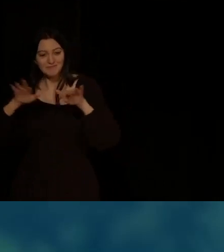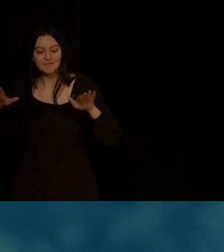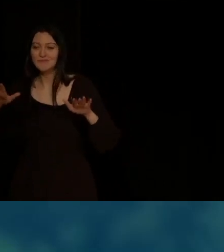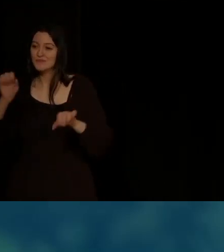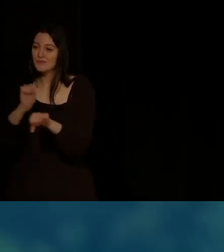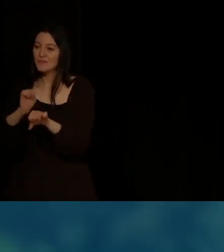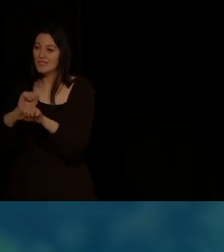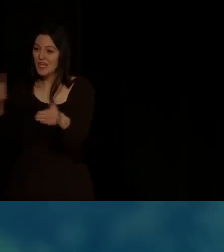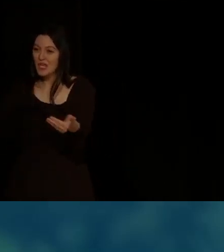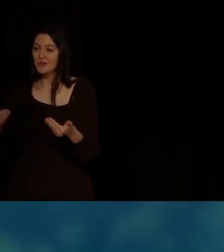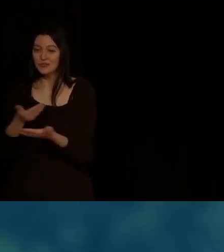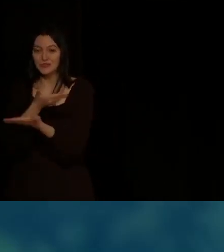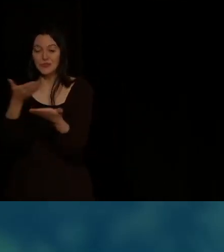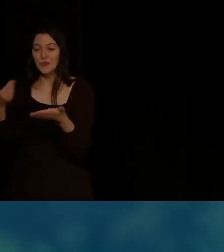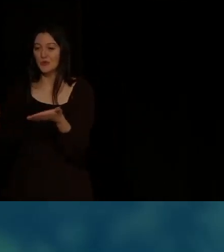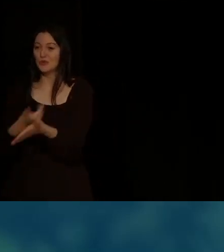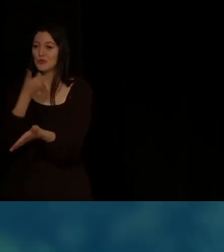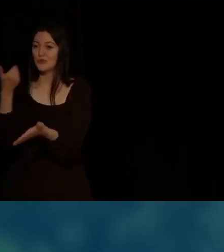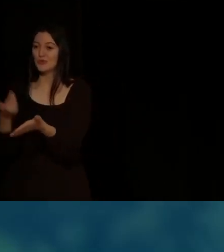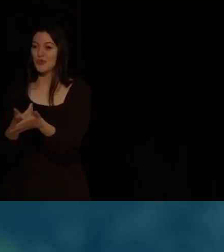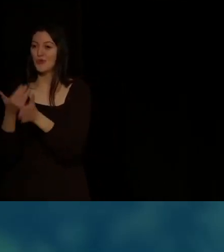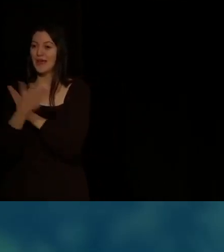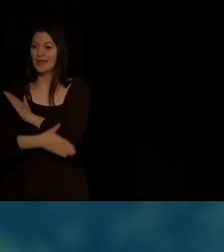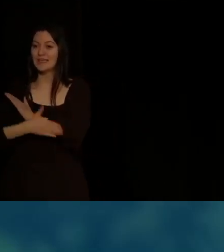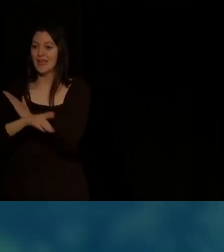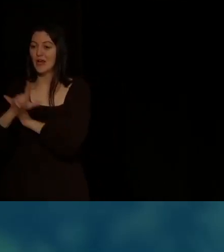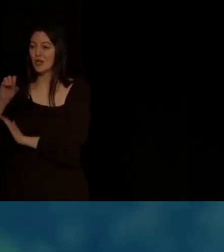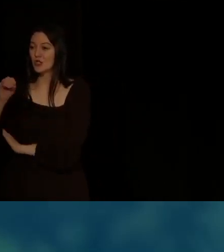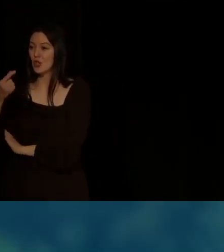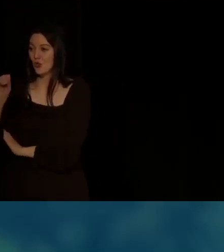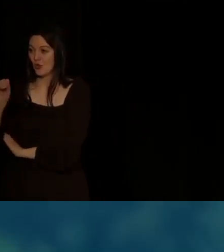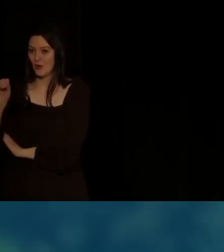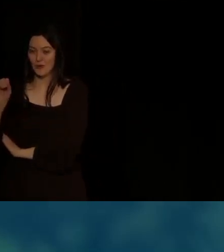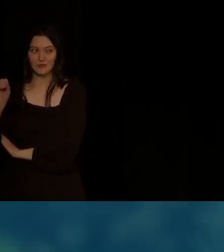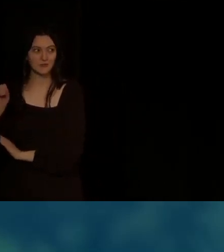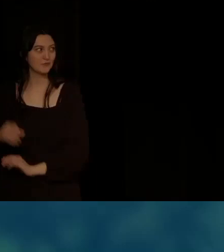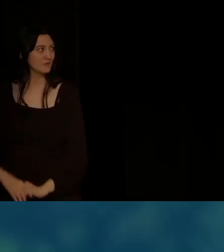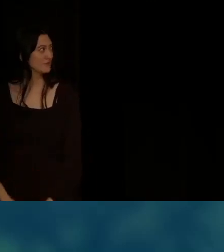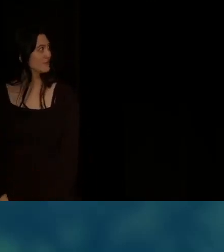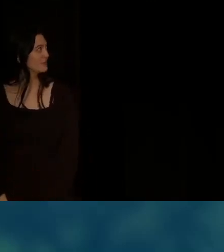by introducing you to our new county logo.